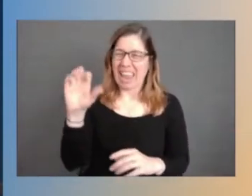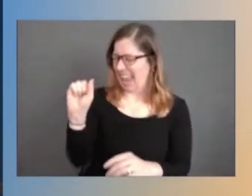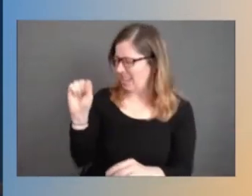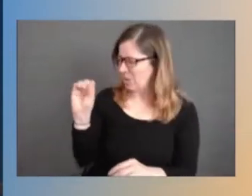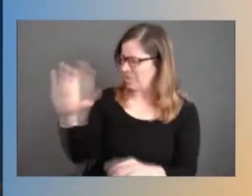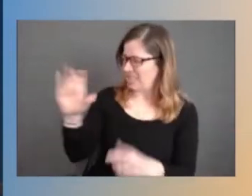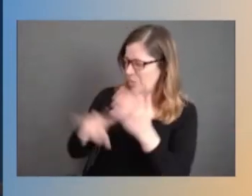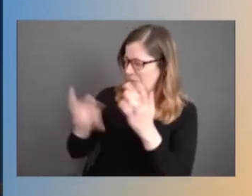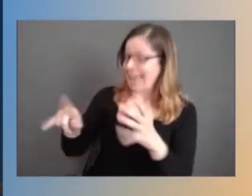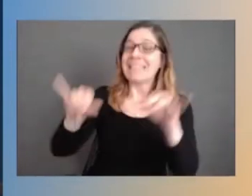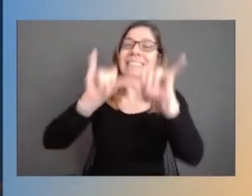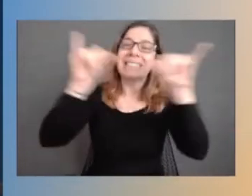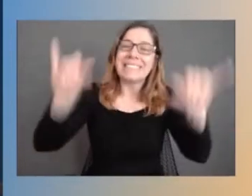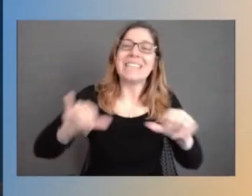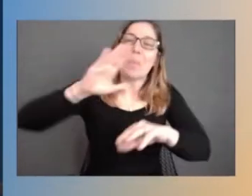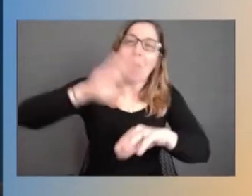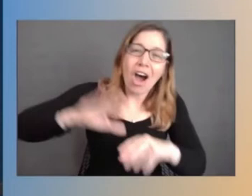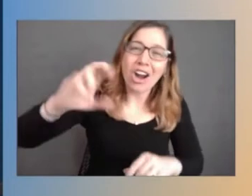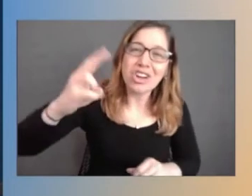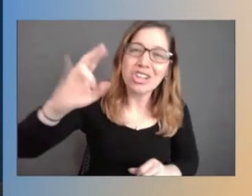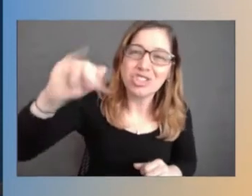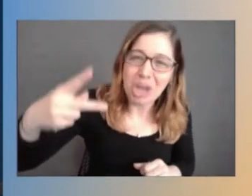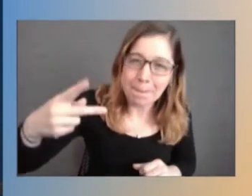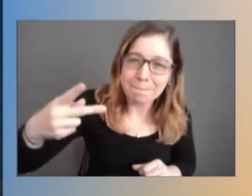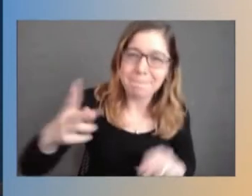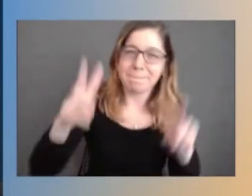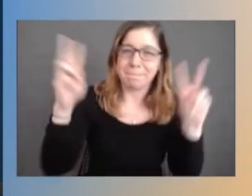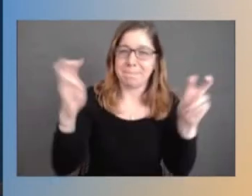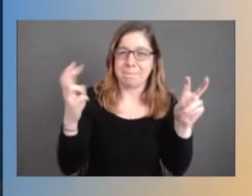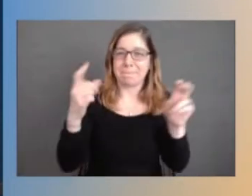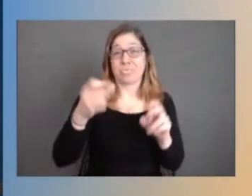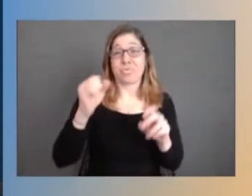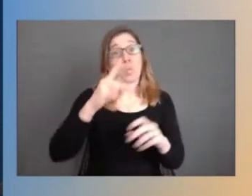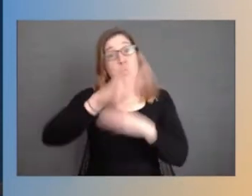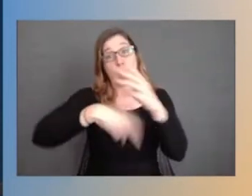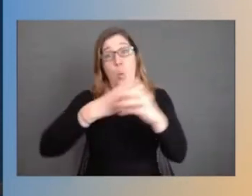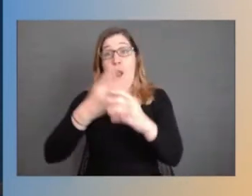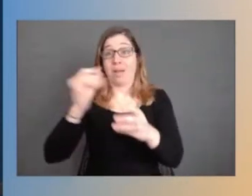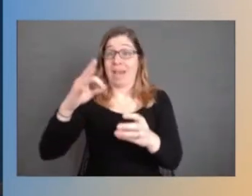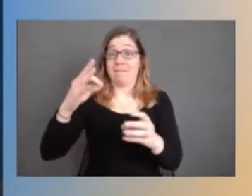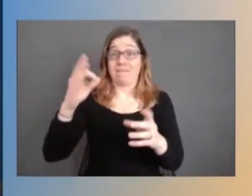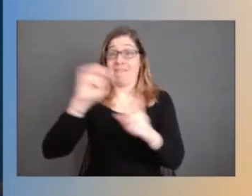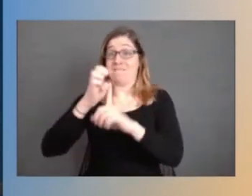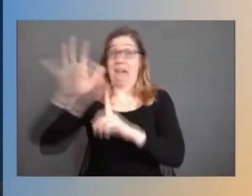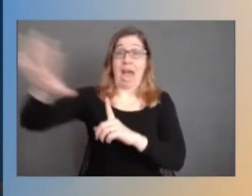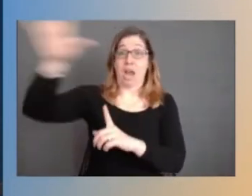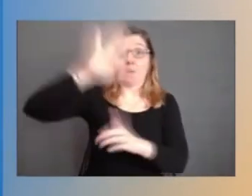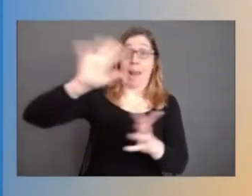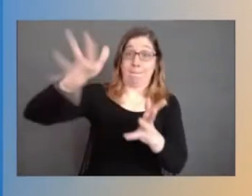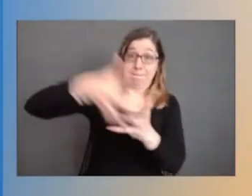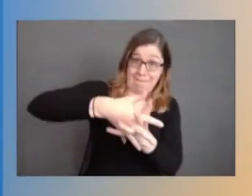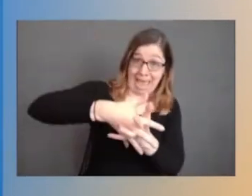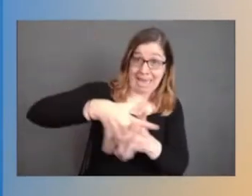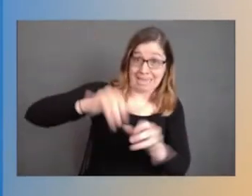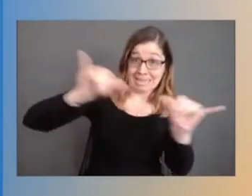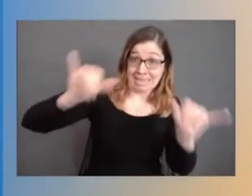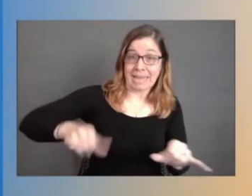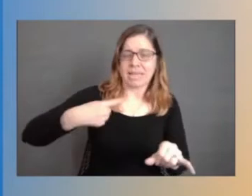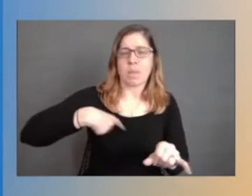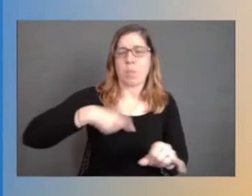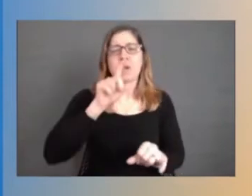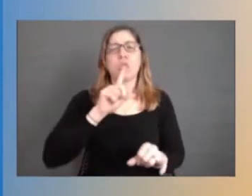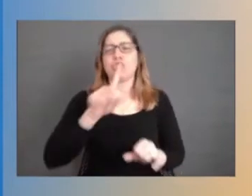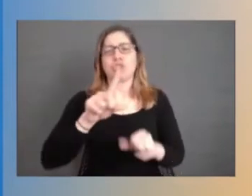on a chip. So in the world of ARM and in a lot of embedded systems, we don't just talk about a processor. We end up putting